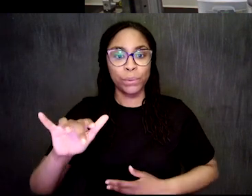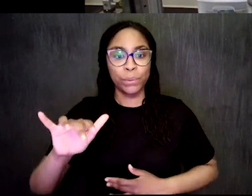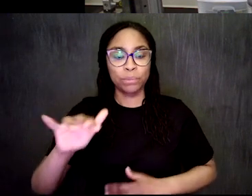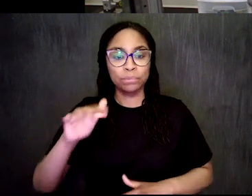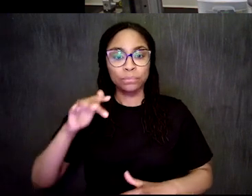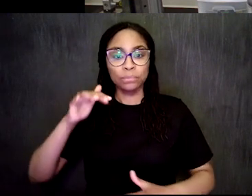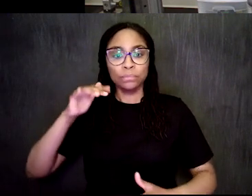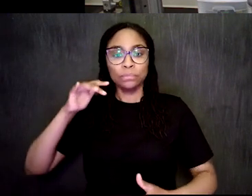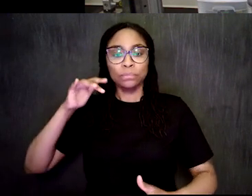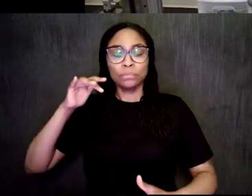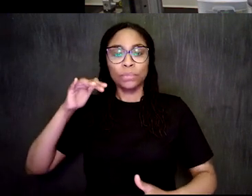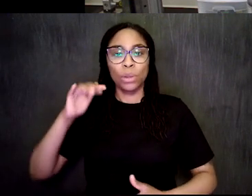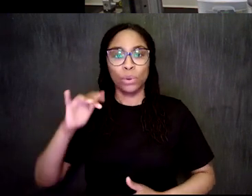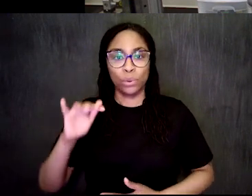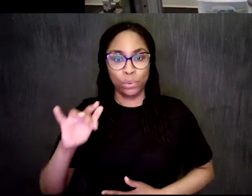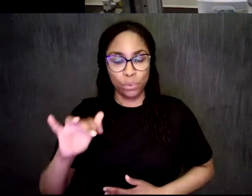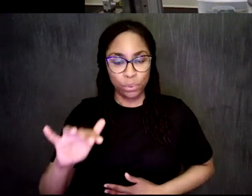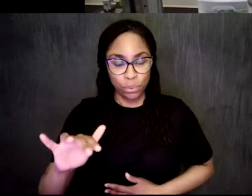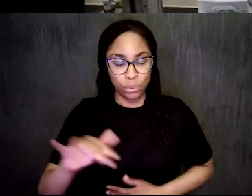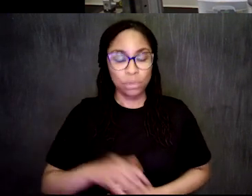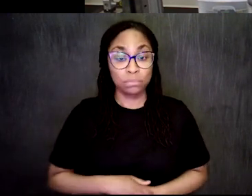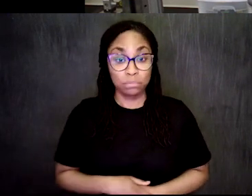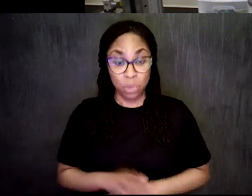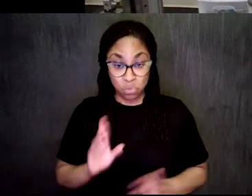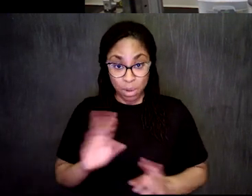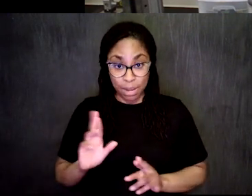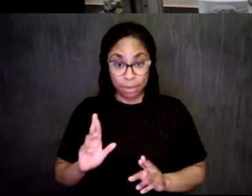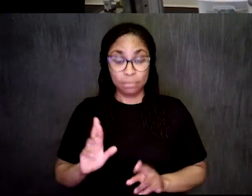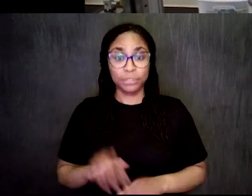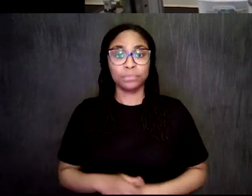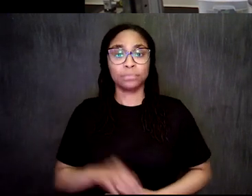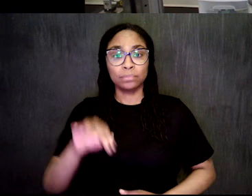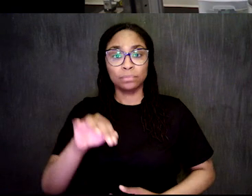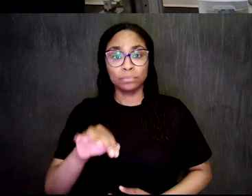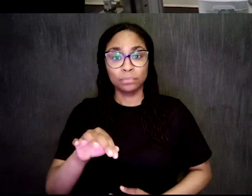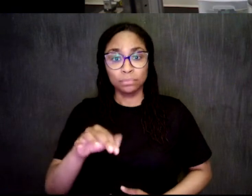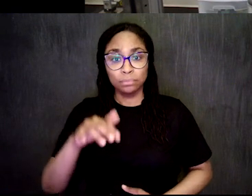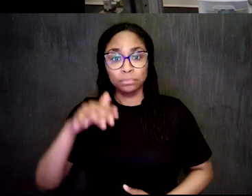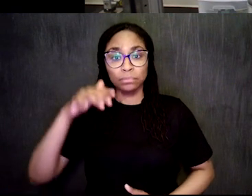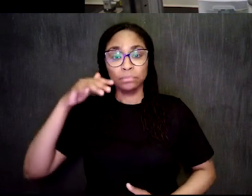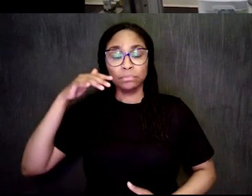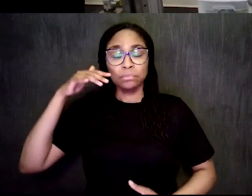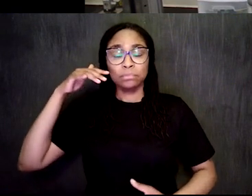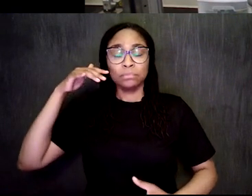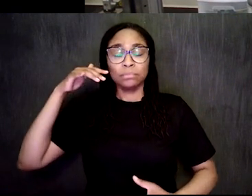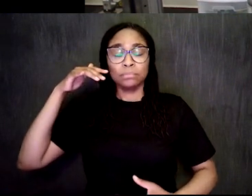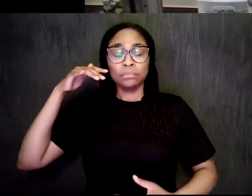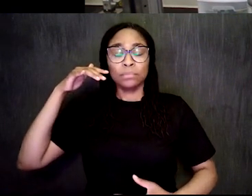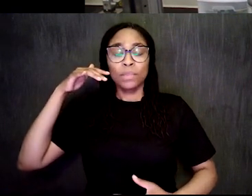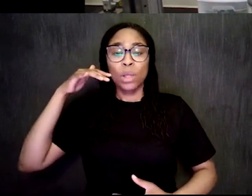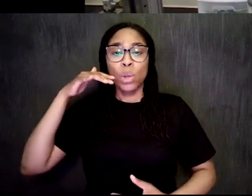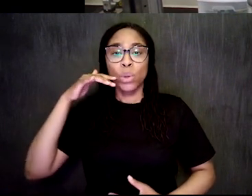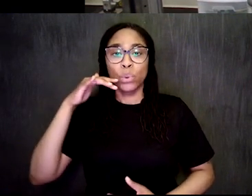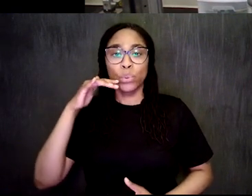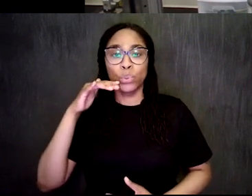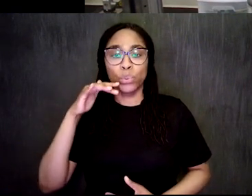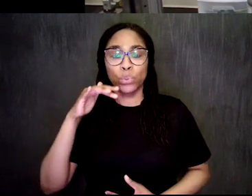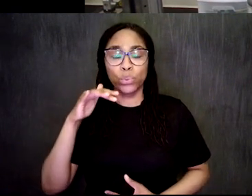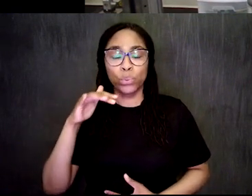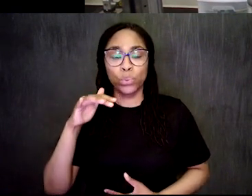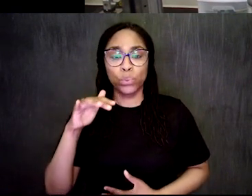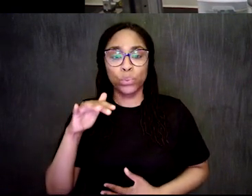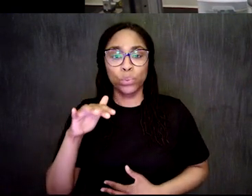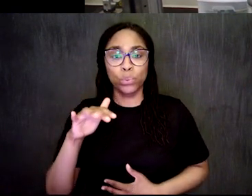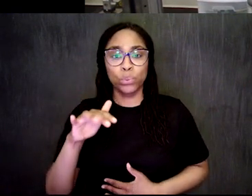to touch the center of your chest to your knee. Exhale on the way down. Here we go. Breath in first.